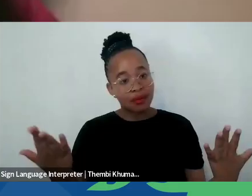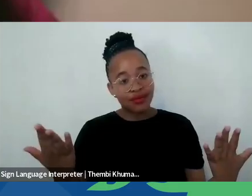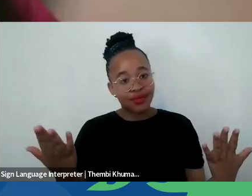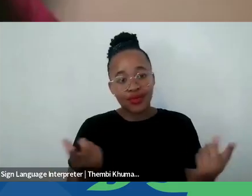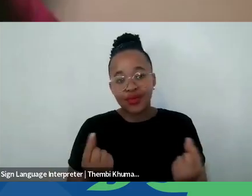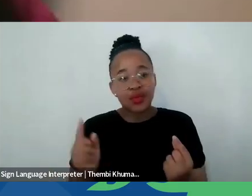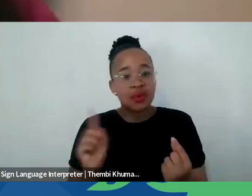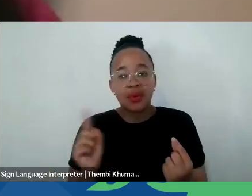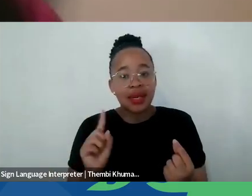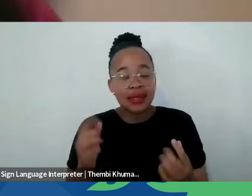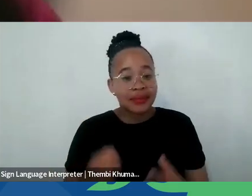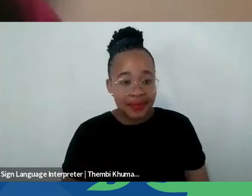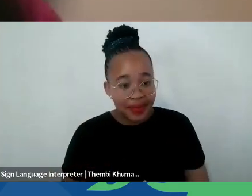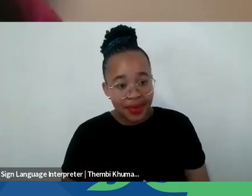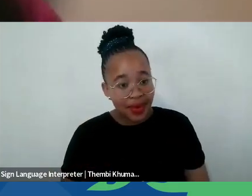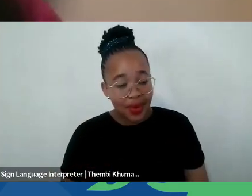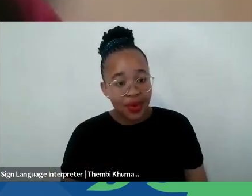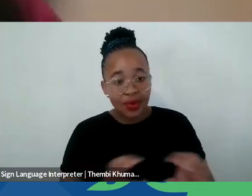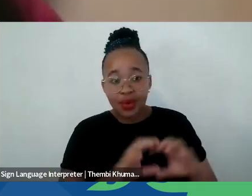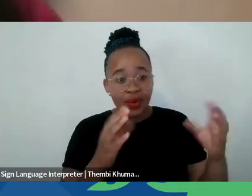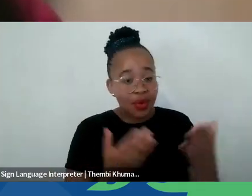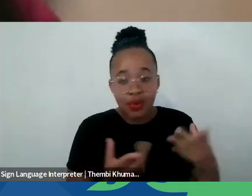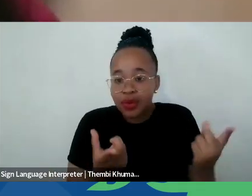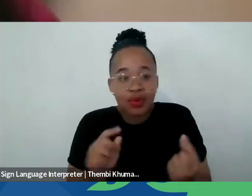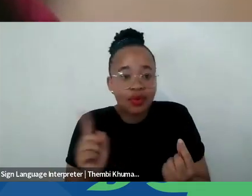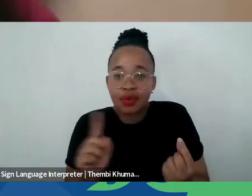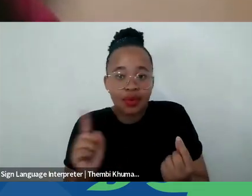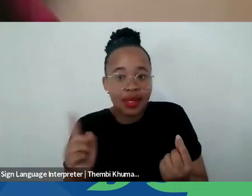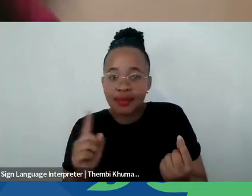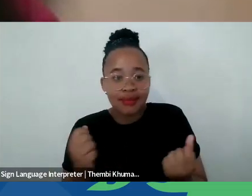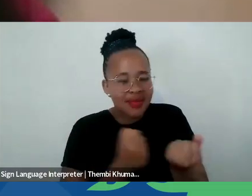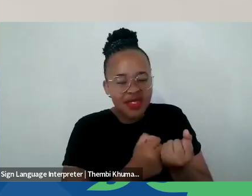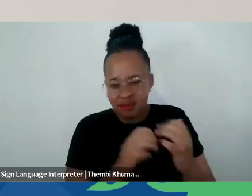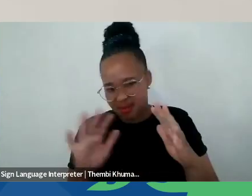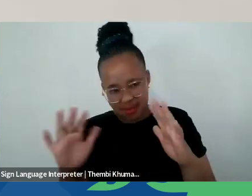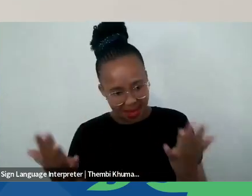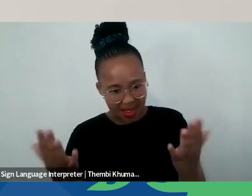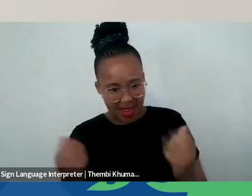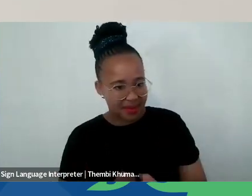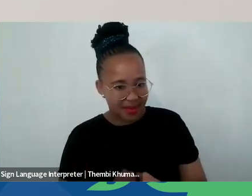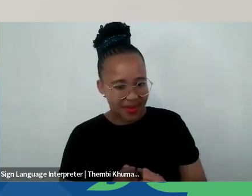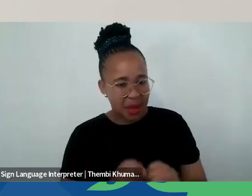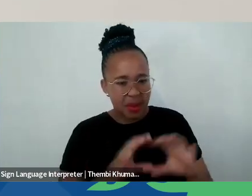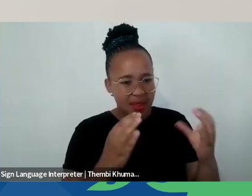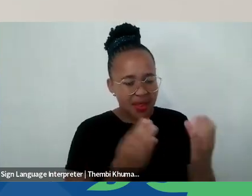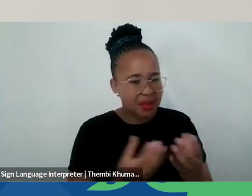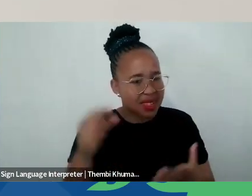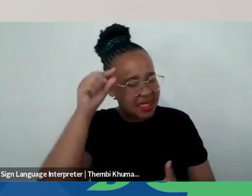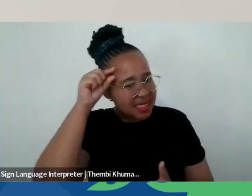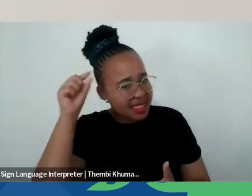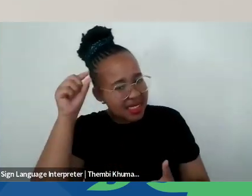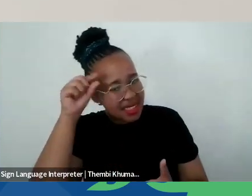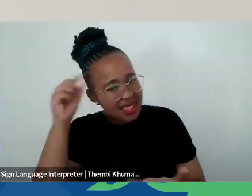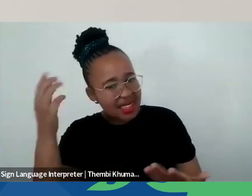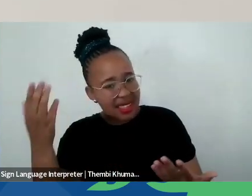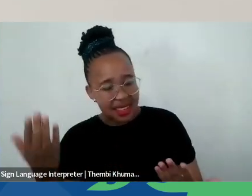What does the community do? How do we start being accountable? Well, community, government, what do stakeholders do?